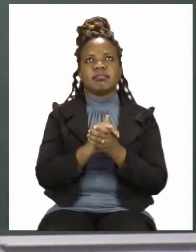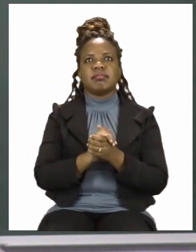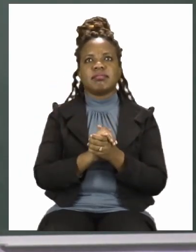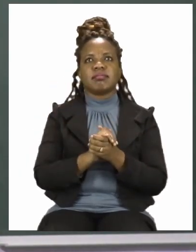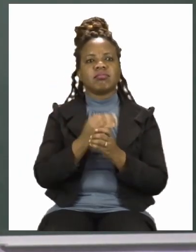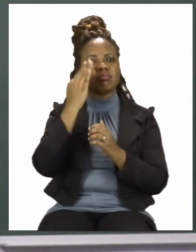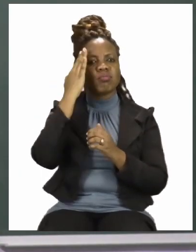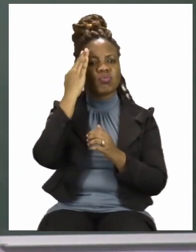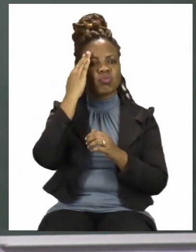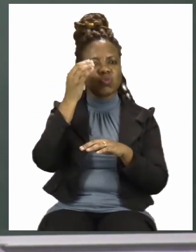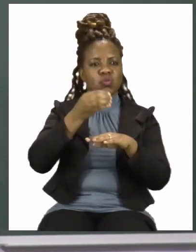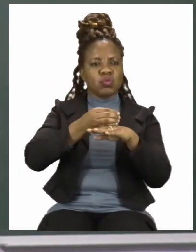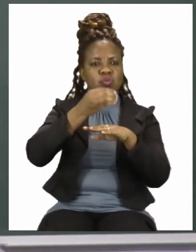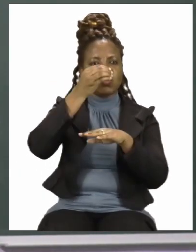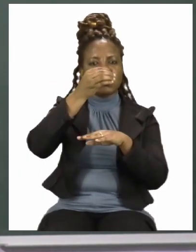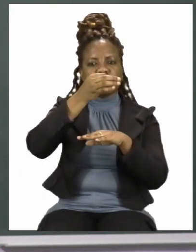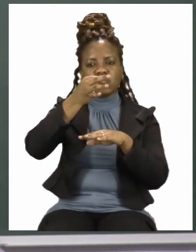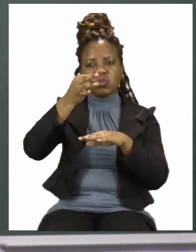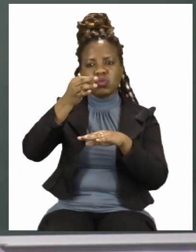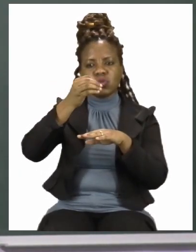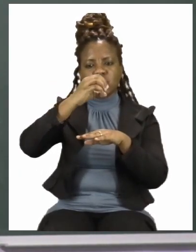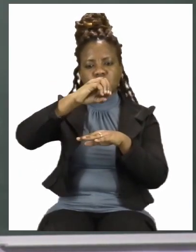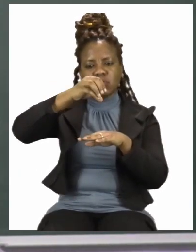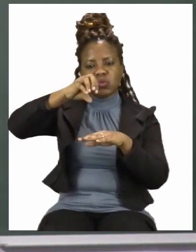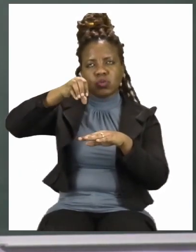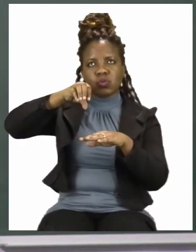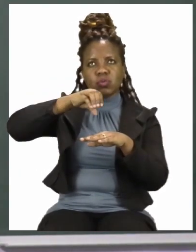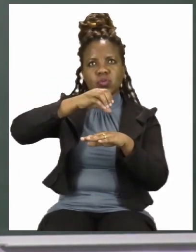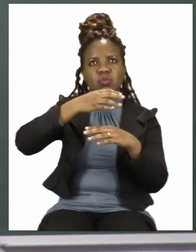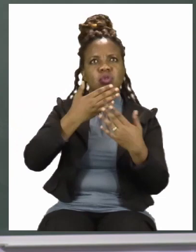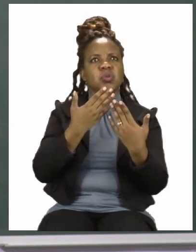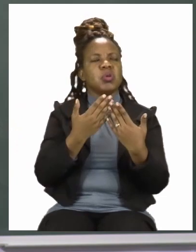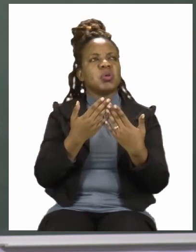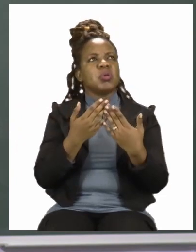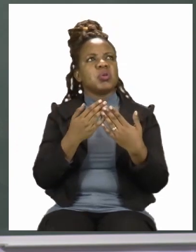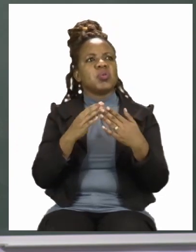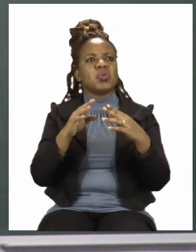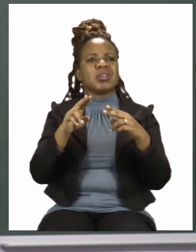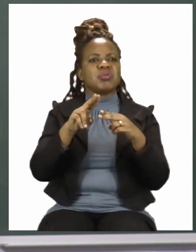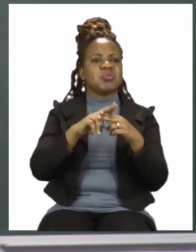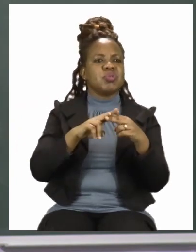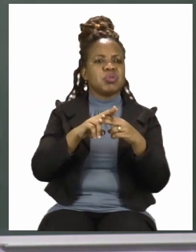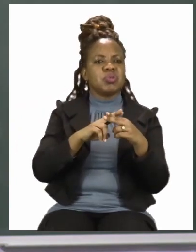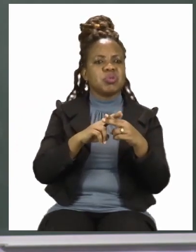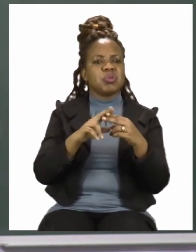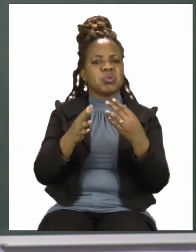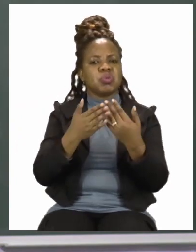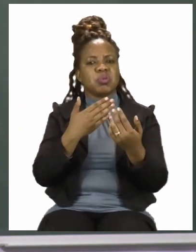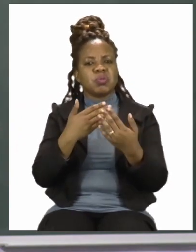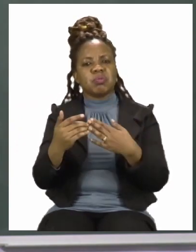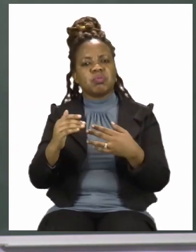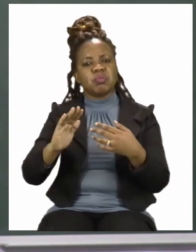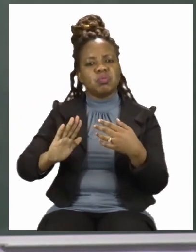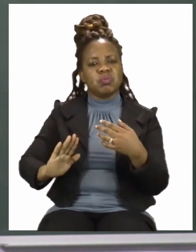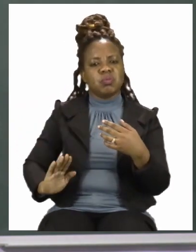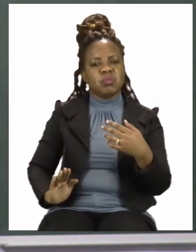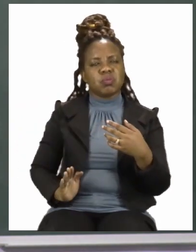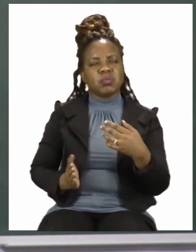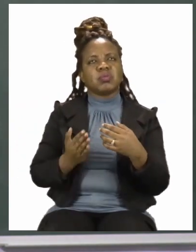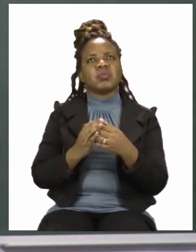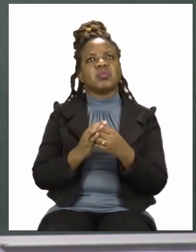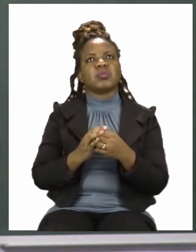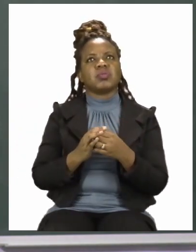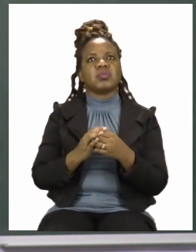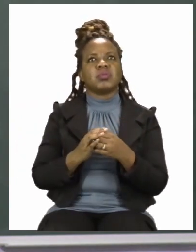counters. You can use bottle tops for counters, colors, or your fingers if you don't have any. We